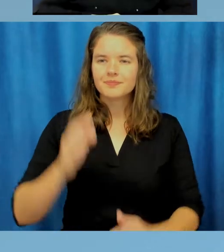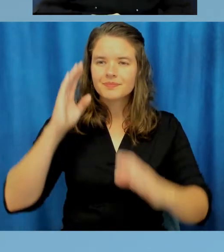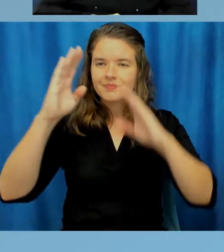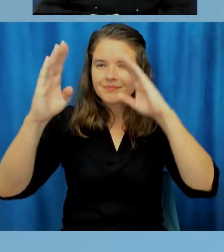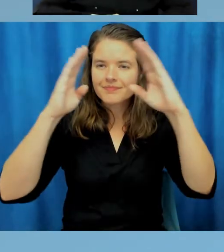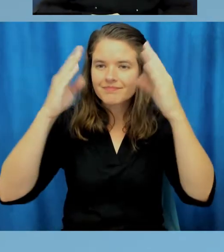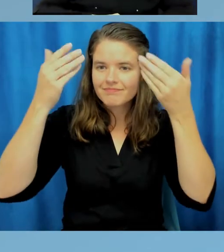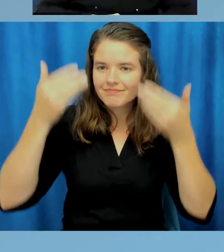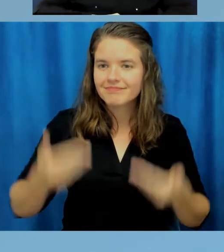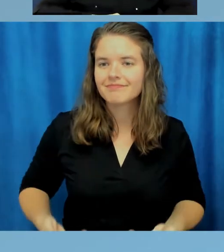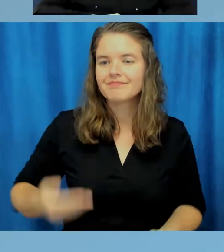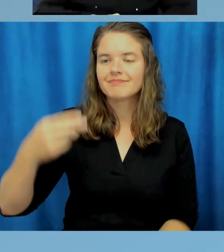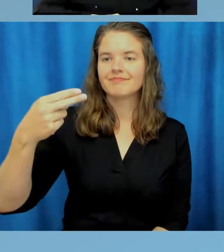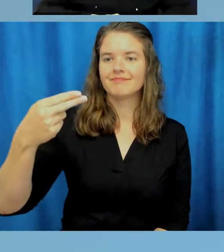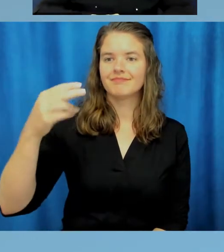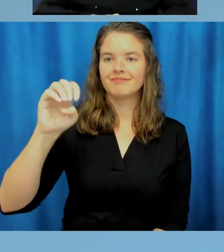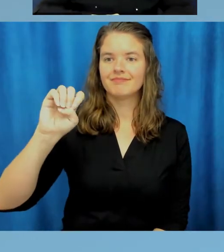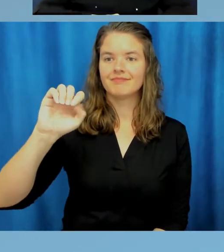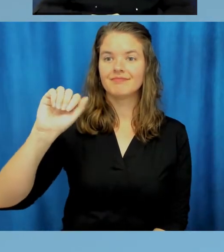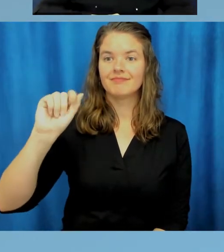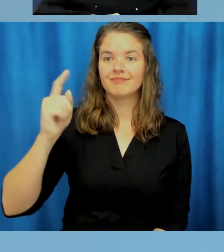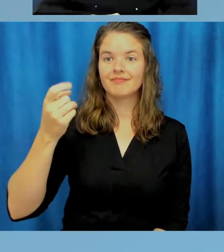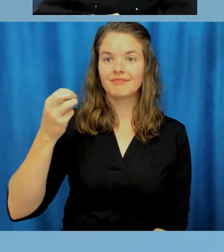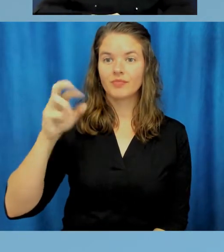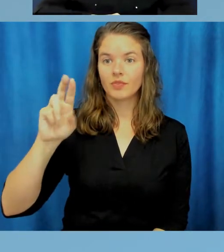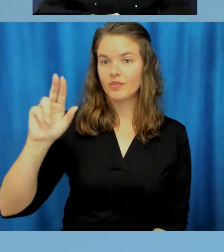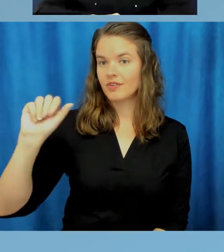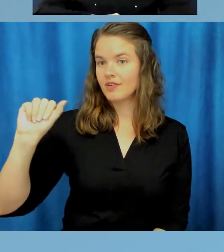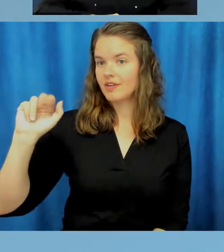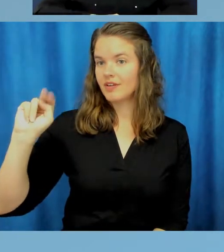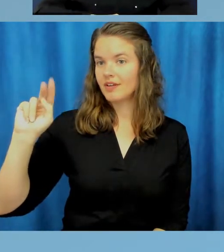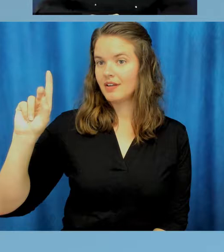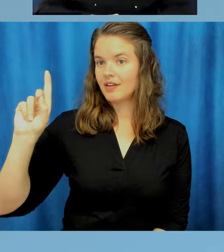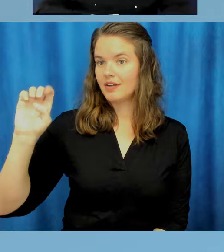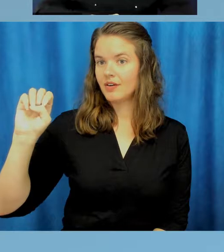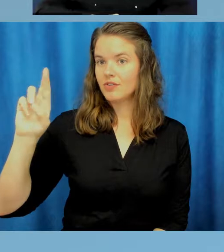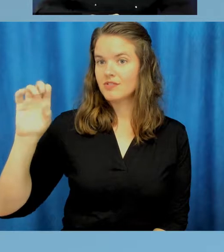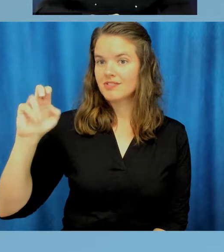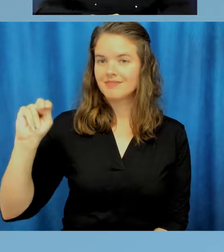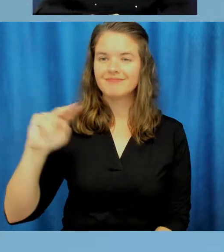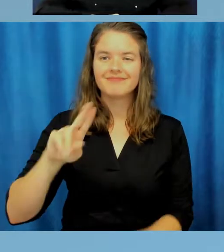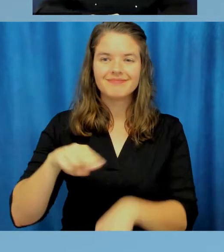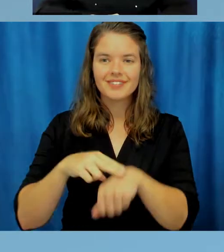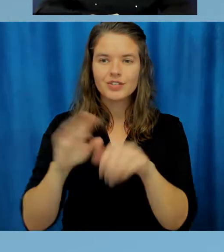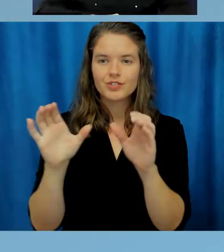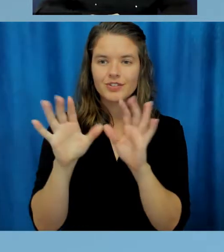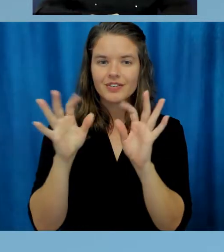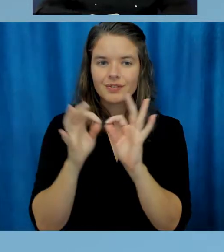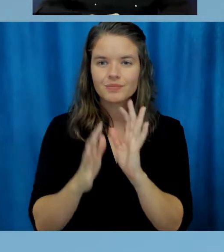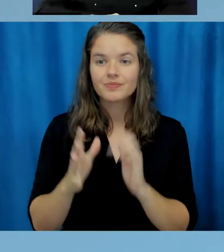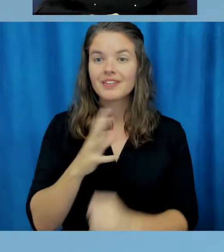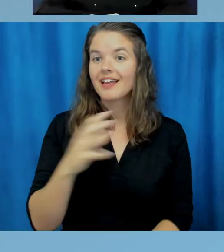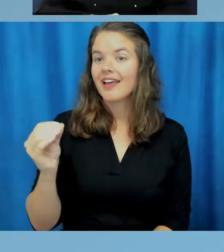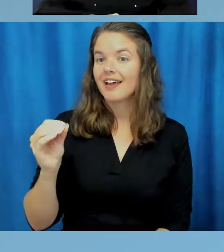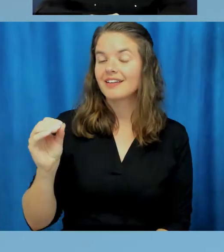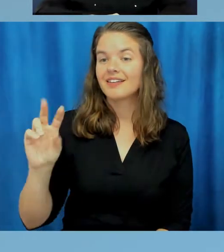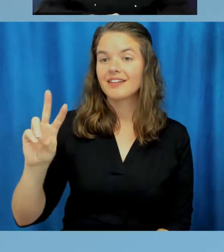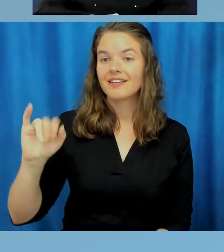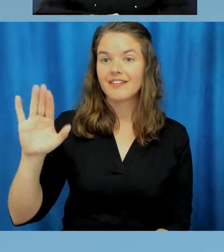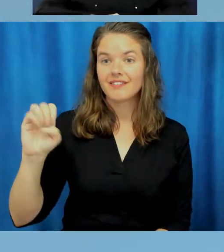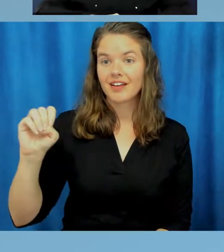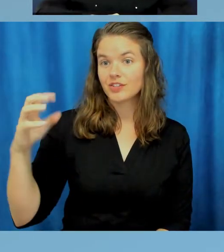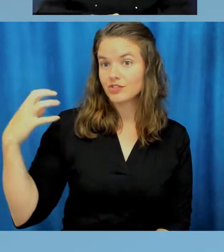Hi, I'm Heather Anderson. I'm a nationally certified interpreter, and I'm the vice chair of the Board of Examiners of Interpreters for the Deaf.